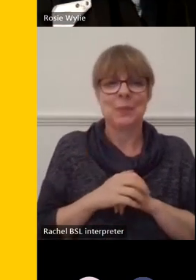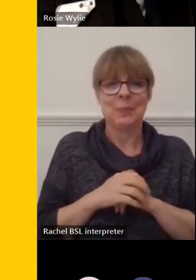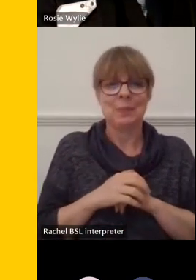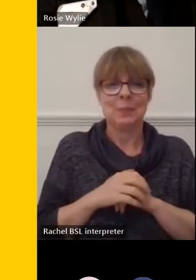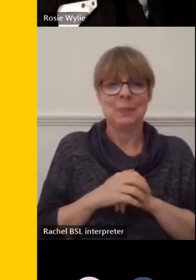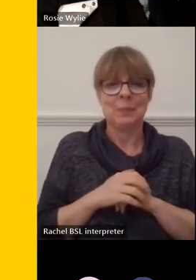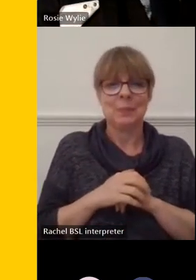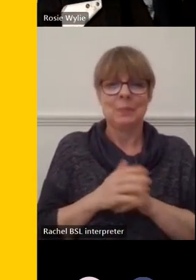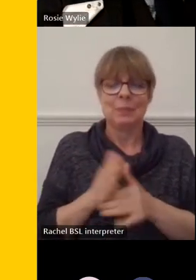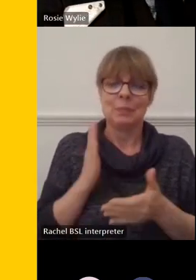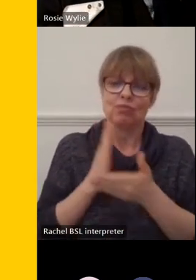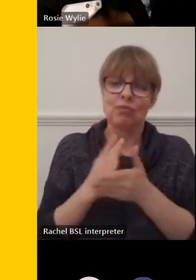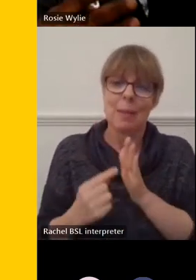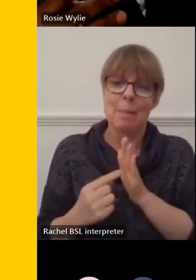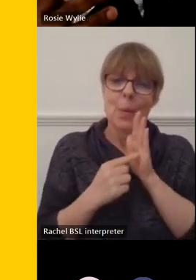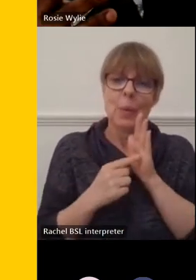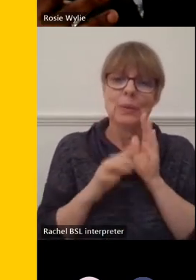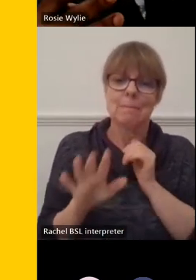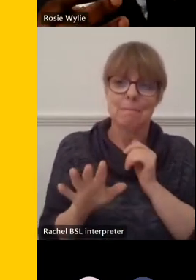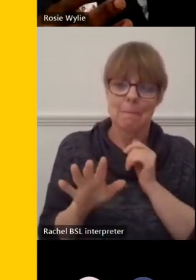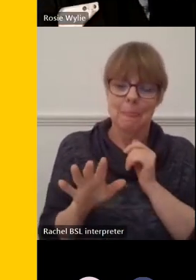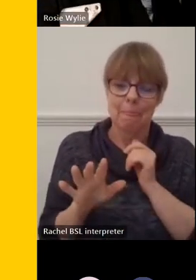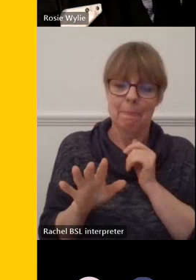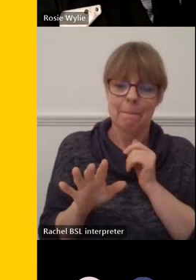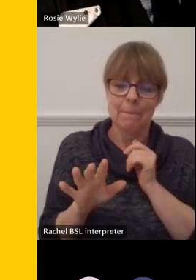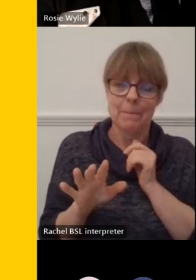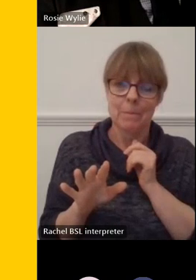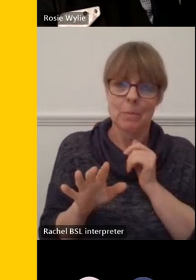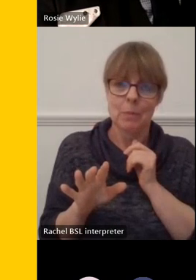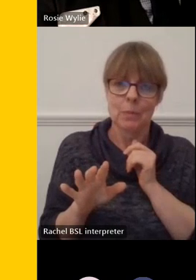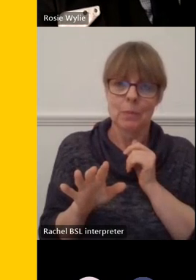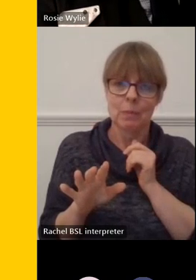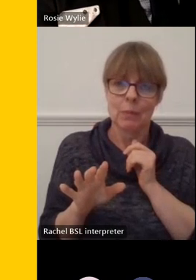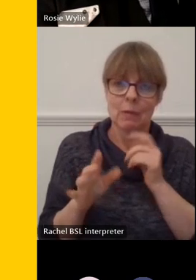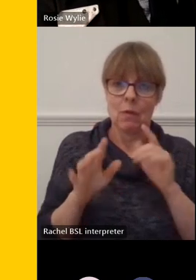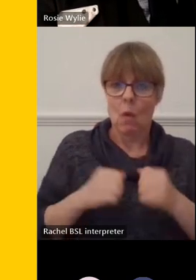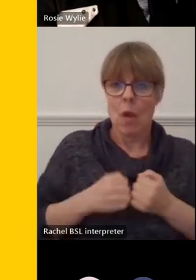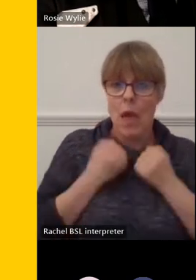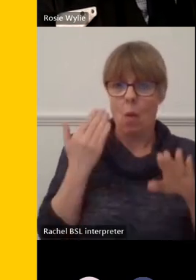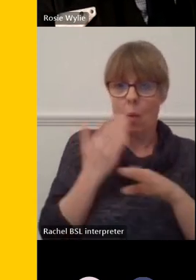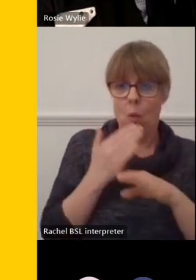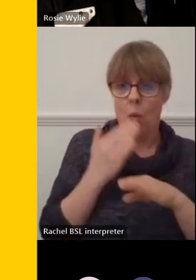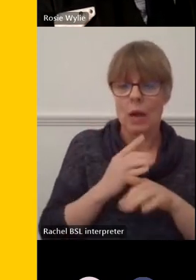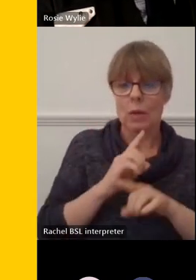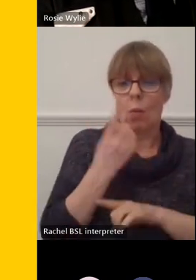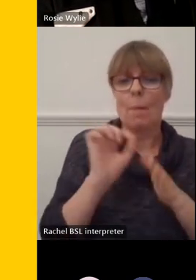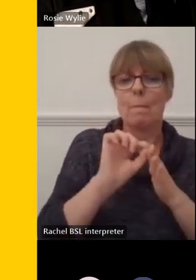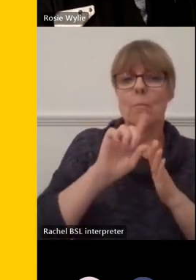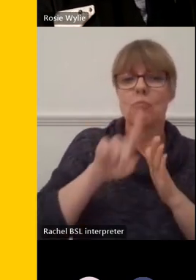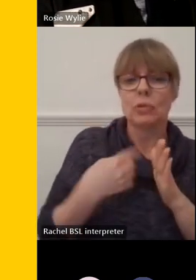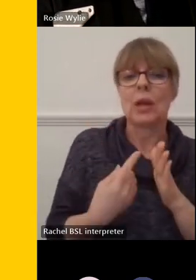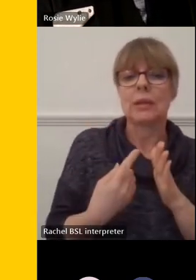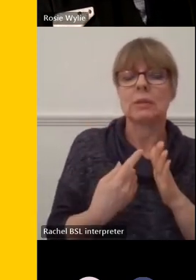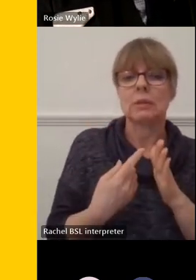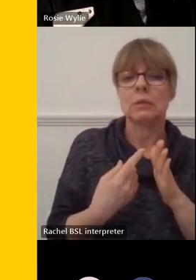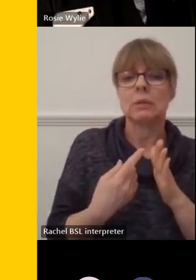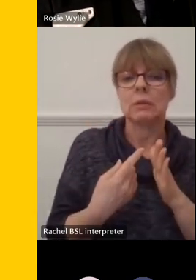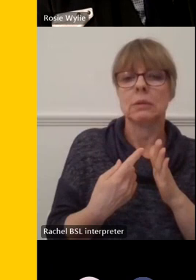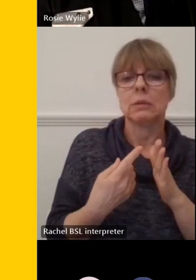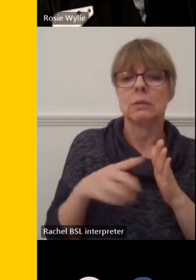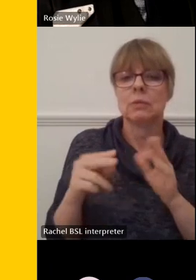so it is very important that if the work that we did in one of our projects working with